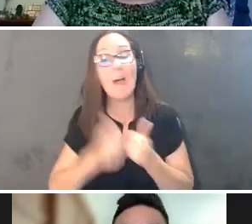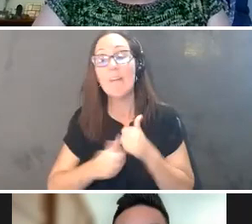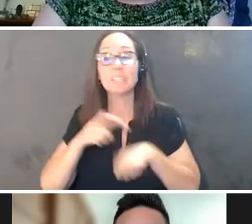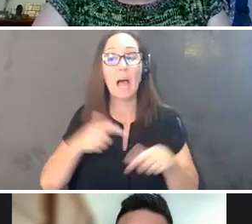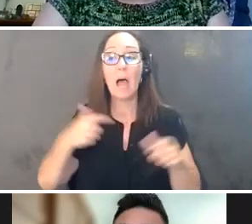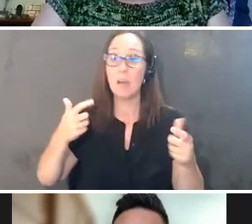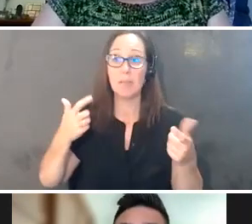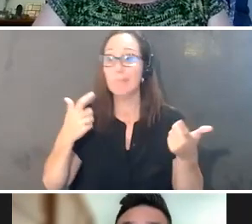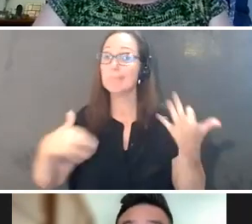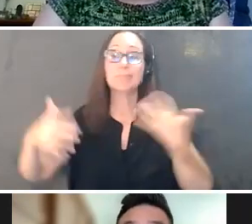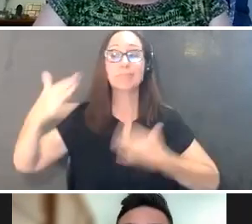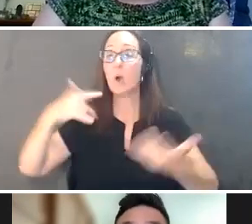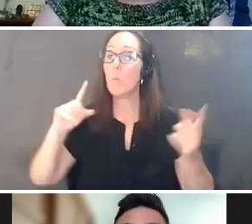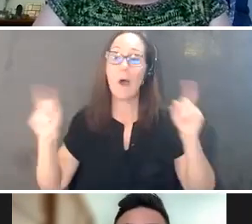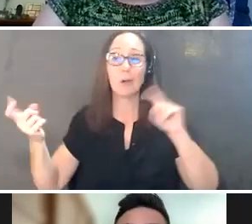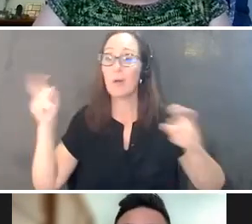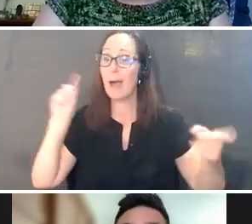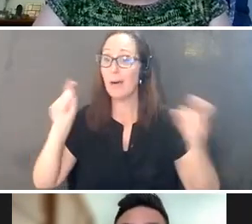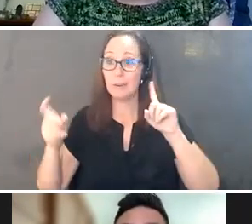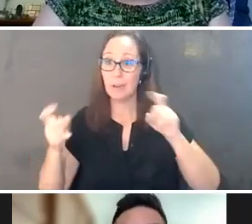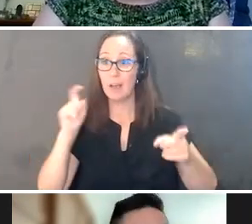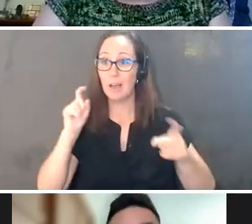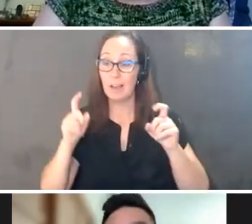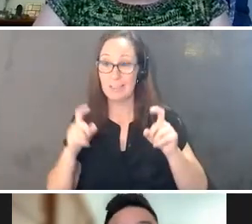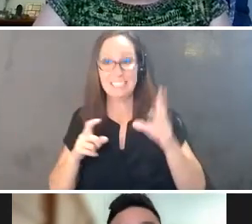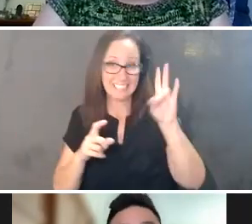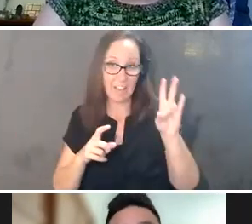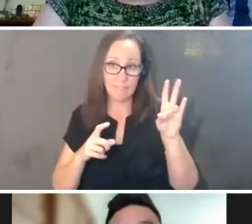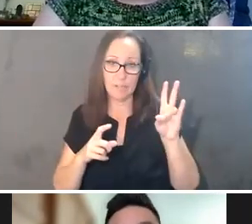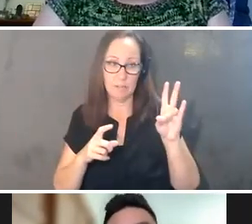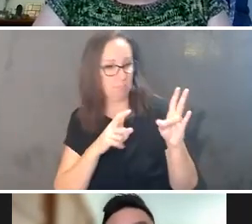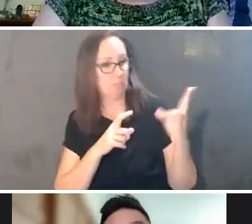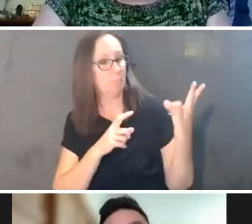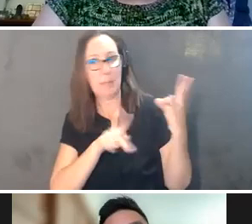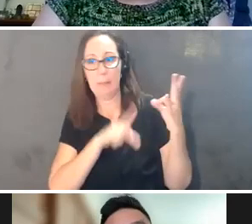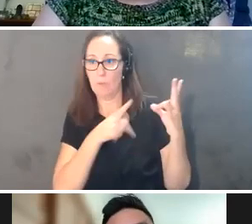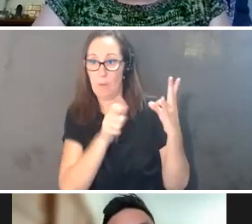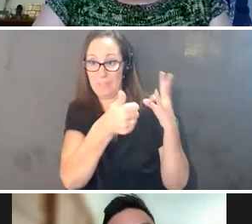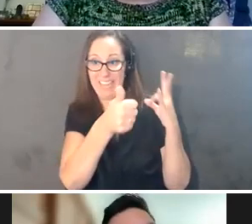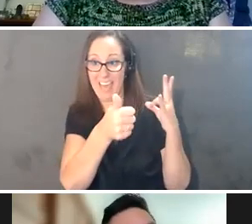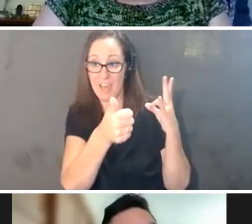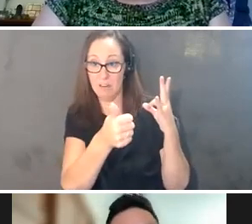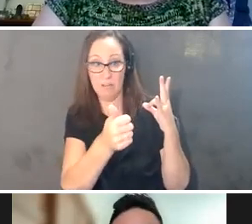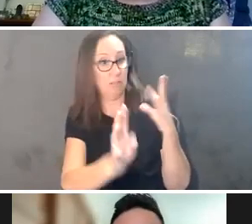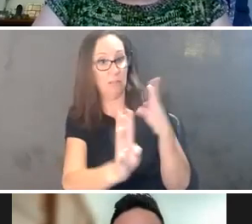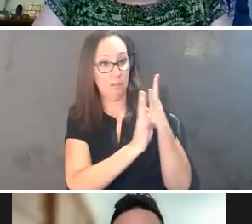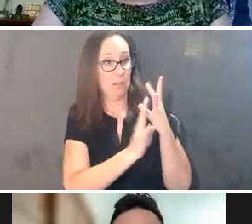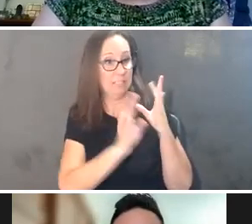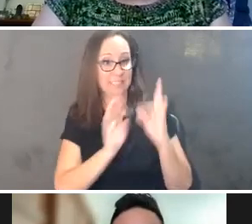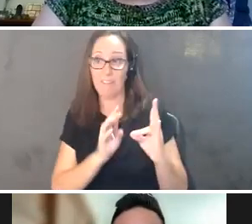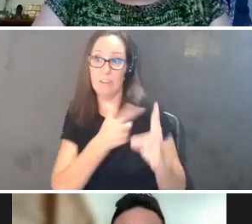you. 7 out of those 10 people have probably had one shot and they're going about their lives just normally. So that's the way I kind of